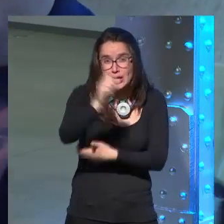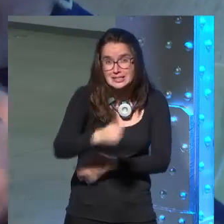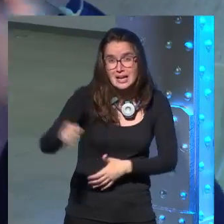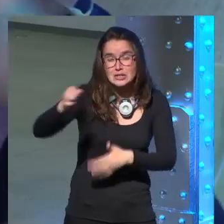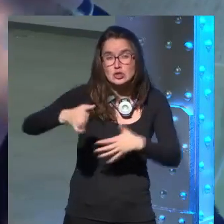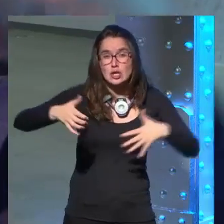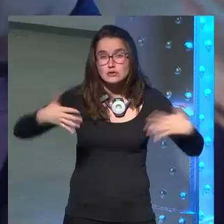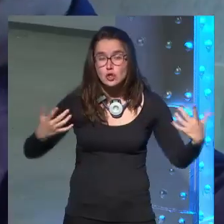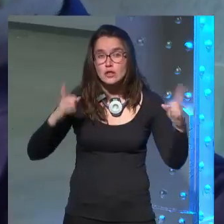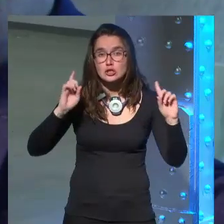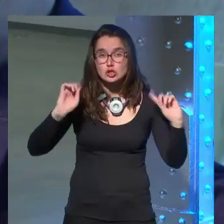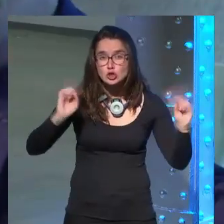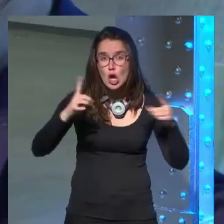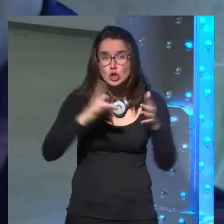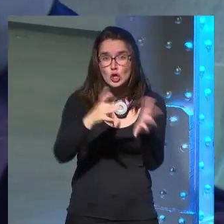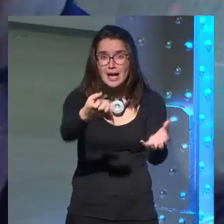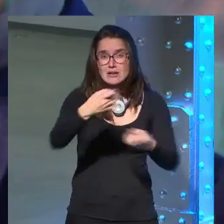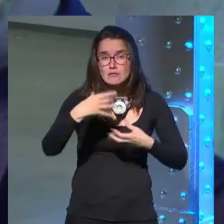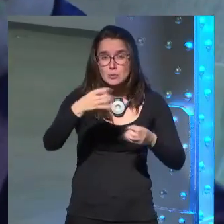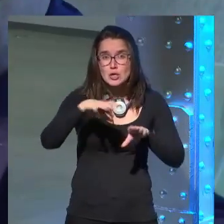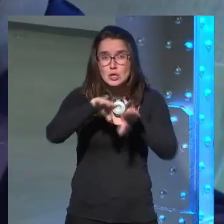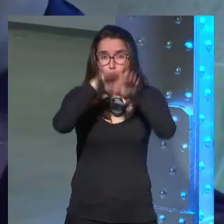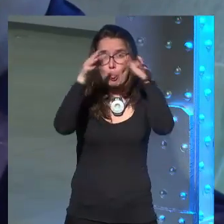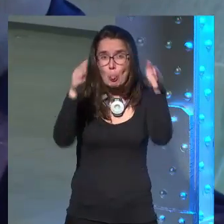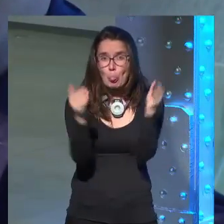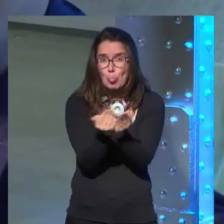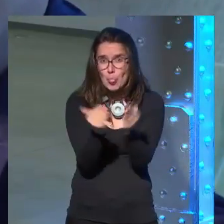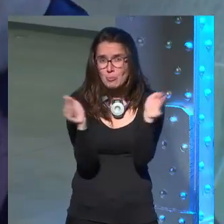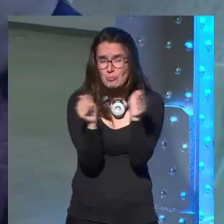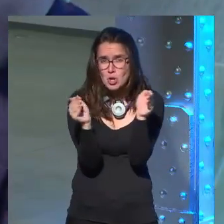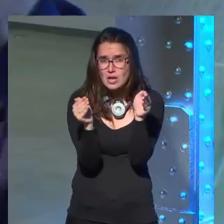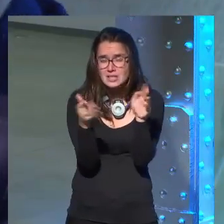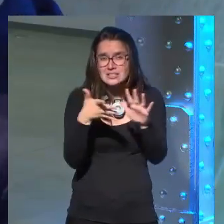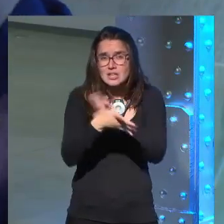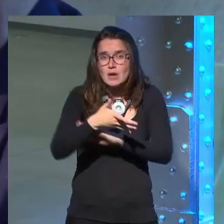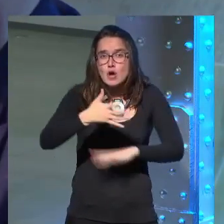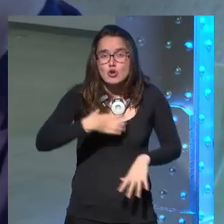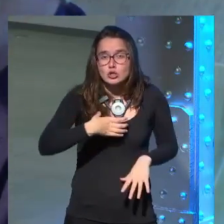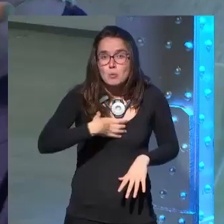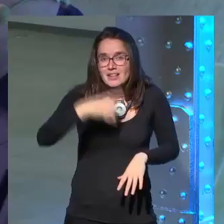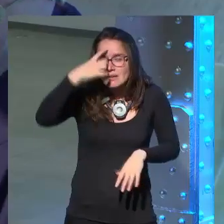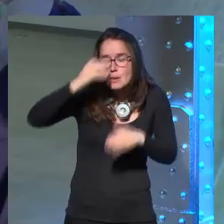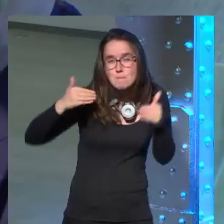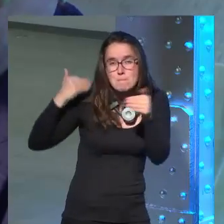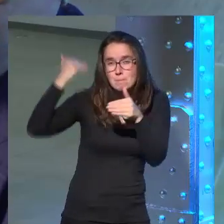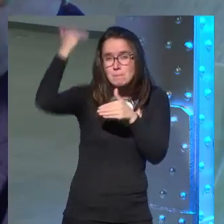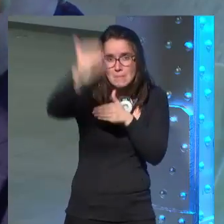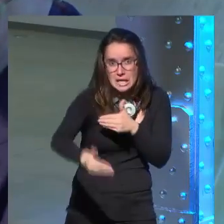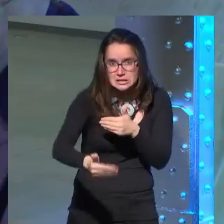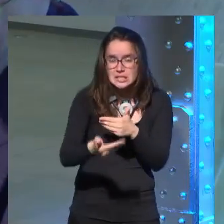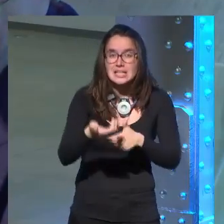us. And how can there's no way we can know anything beyond there. So that seemed a different quality